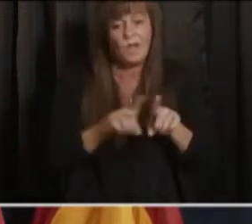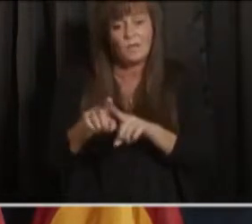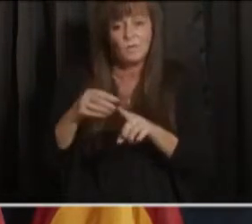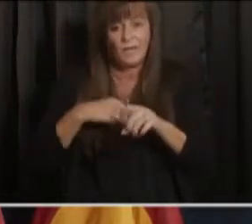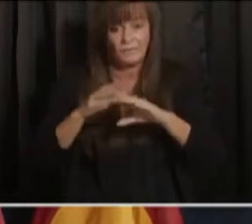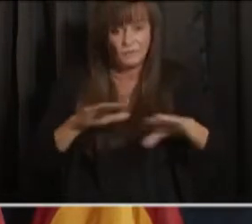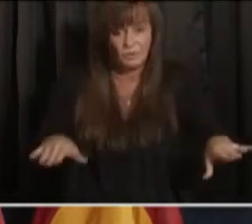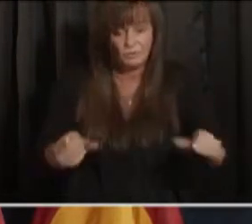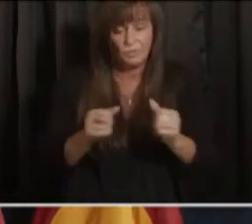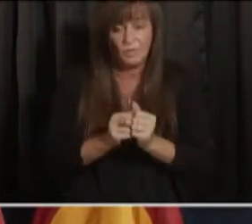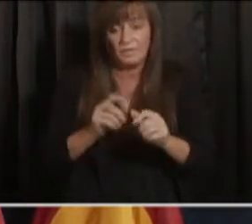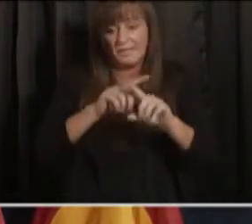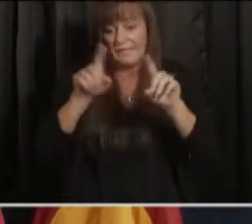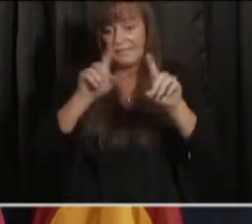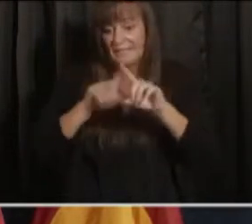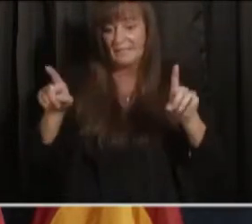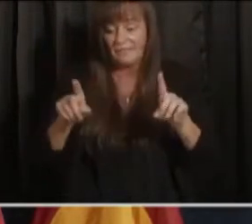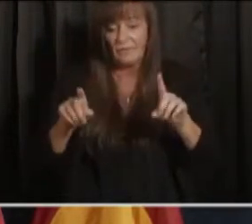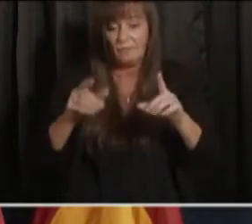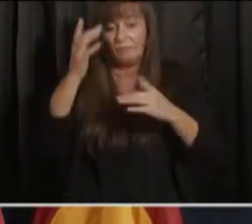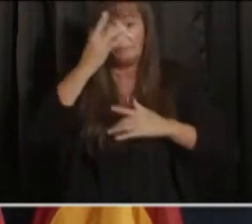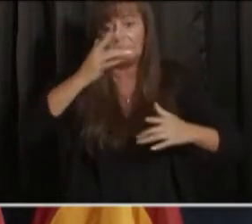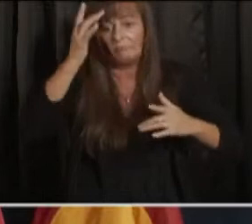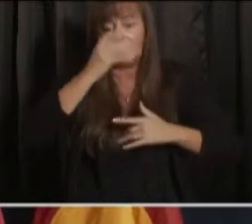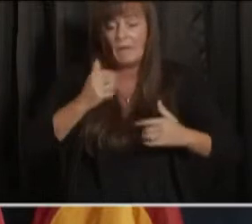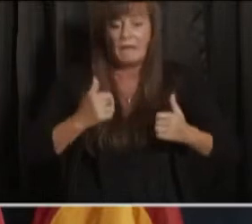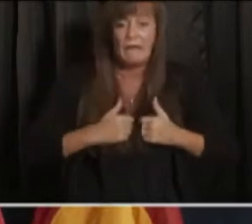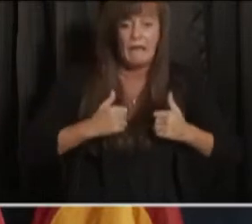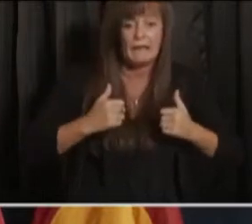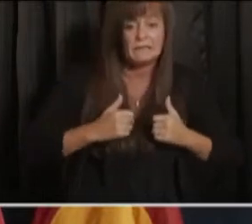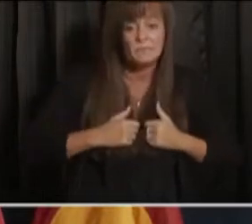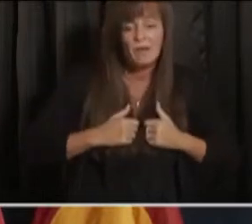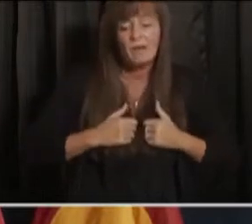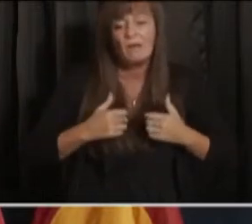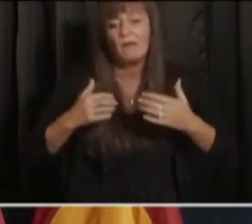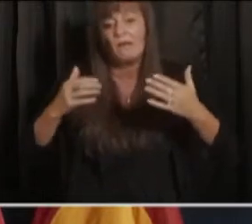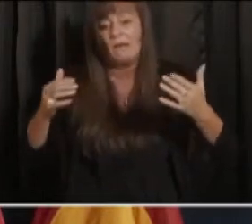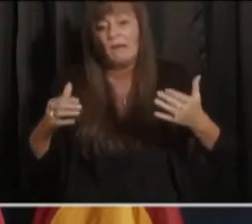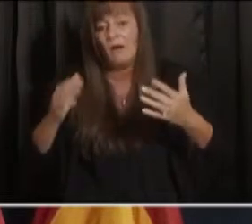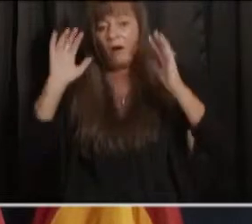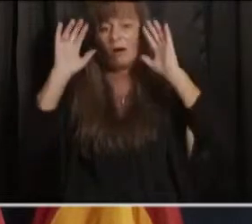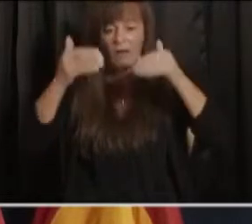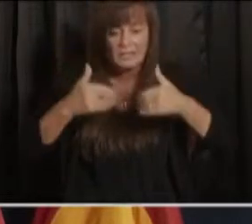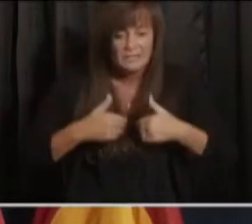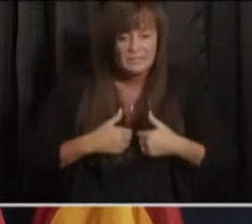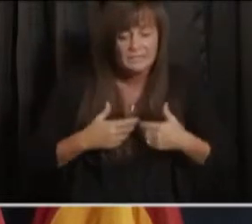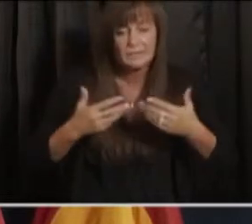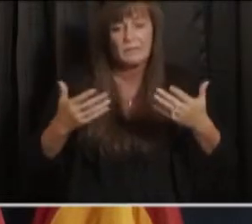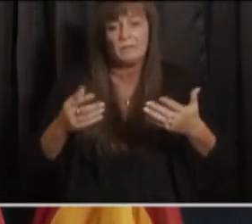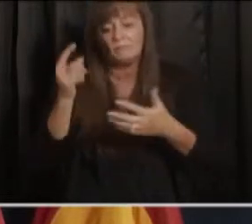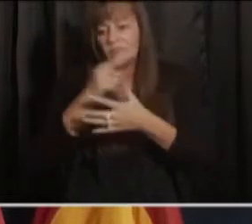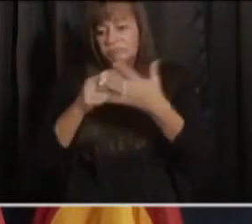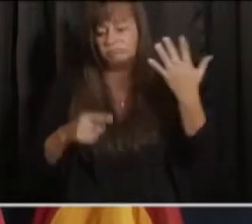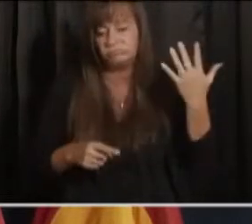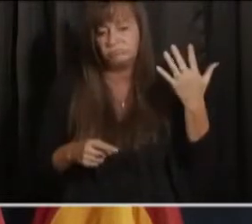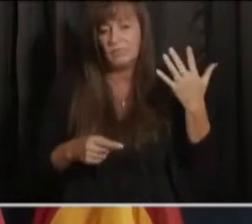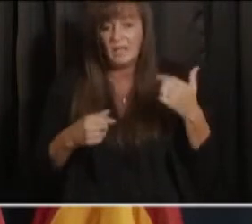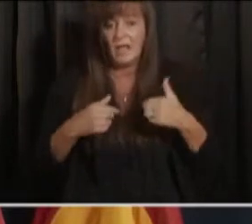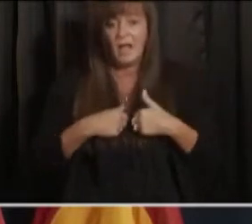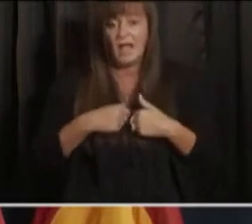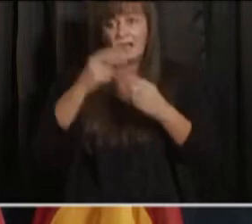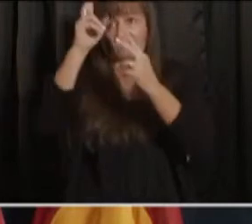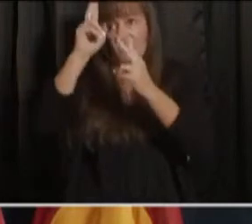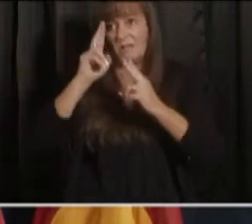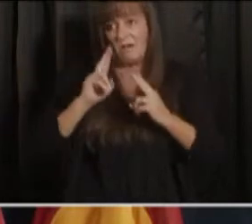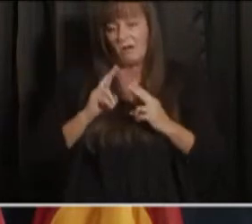with varying conditions from asthma to cystic fibrosis to autism. I had the honor of being the executive sponsor of